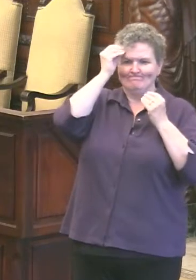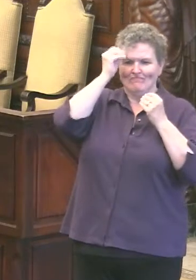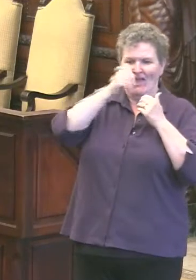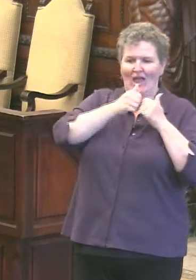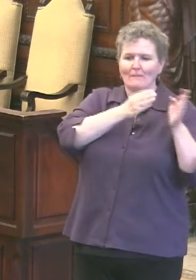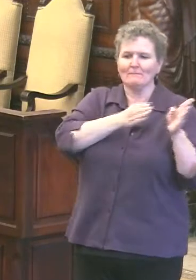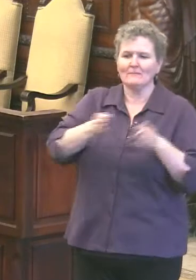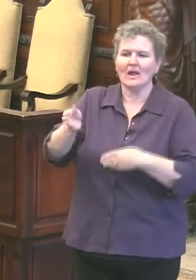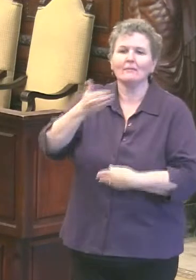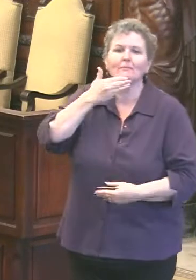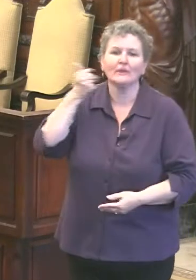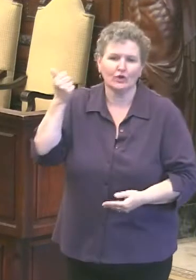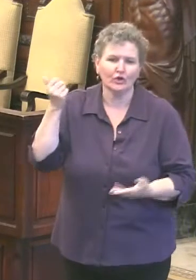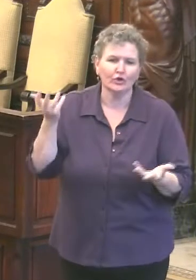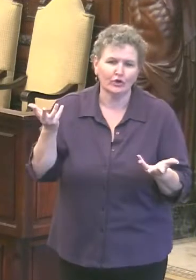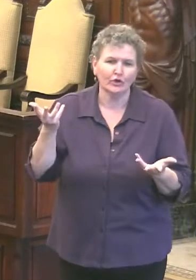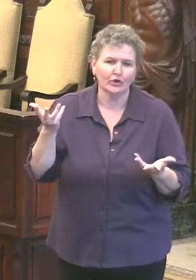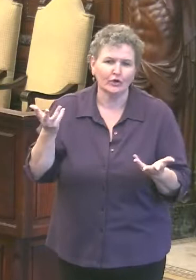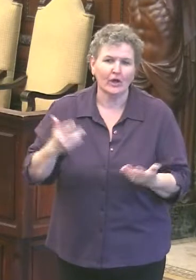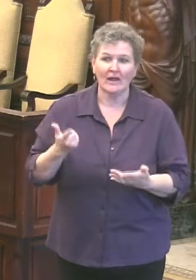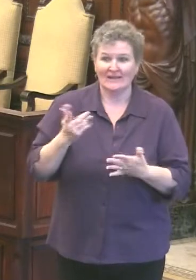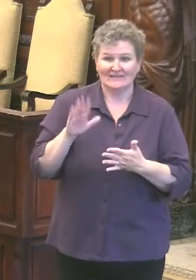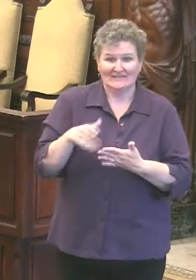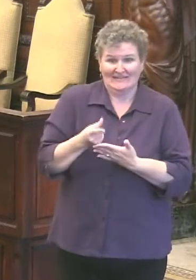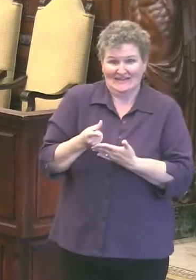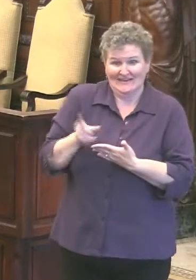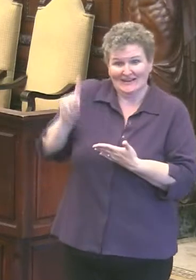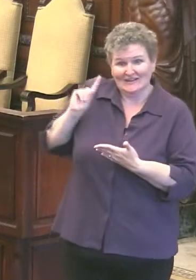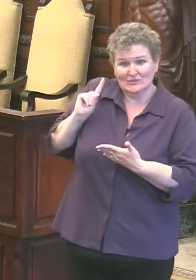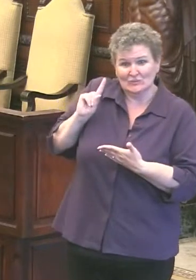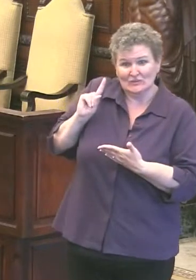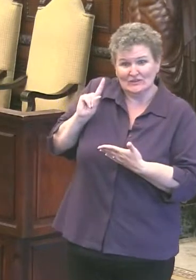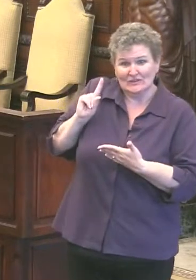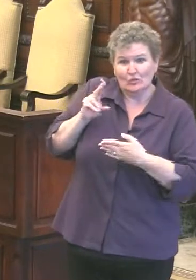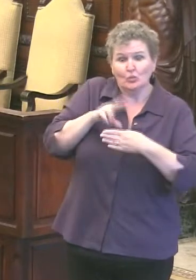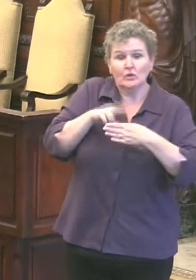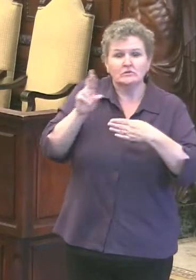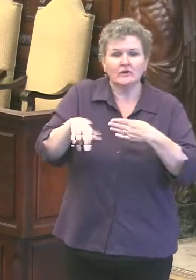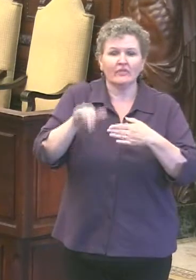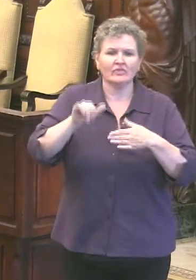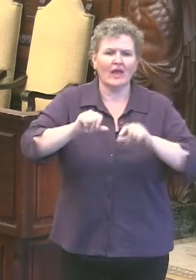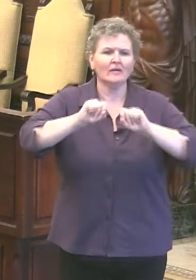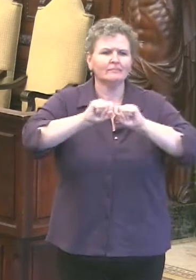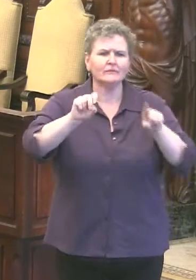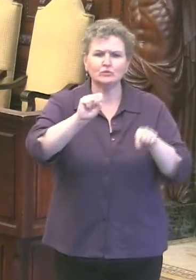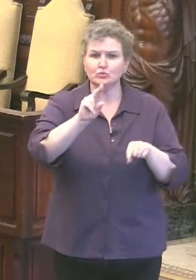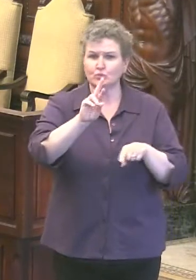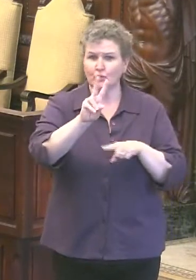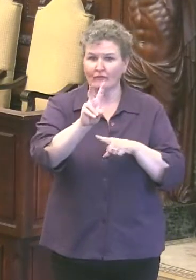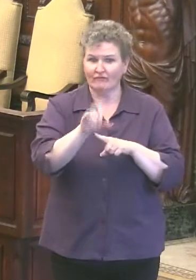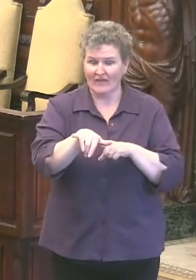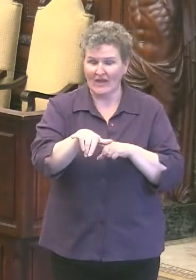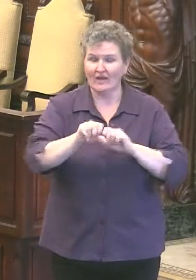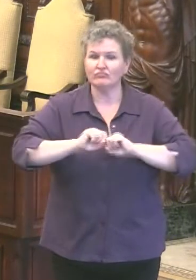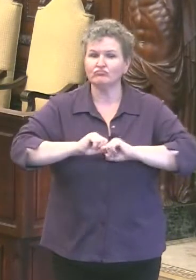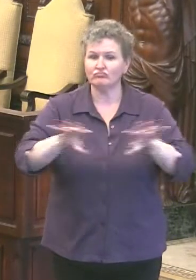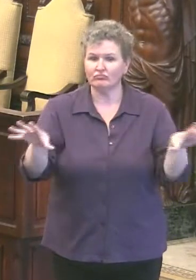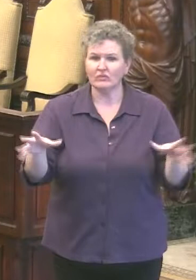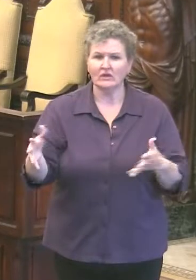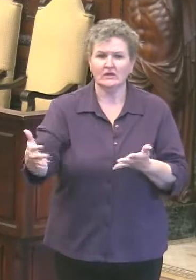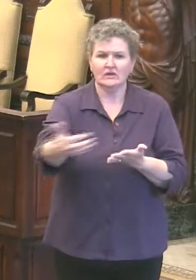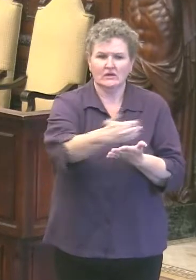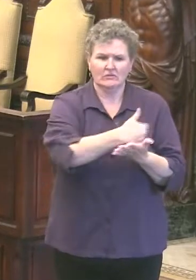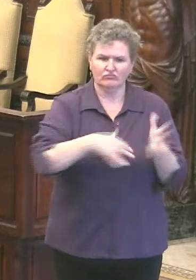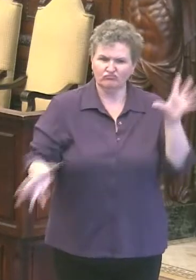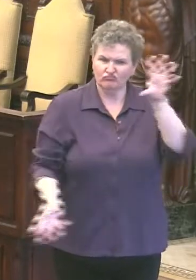indicated earlier, last week, the School District of Philadelphia shared results of our reopening survey, of which more than 36,000